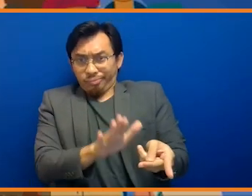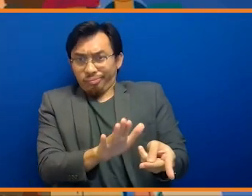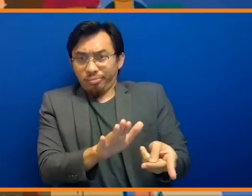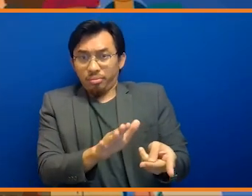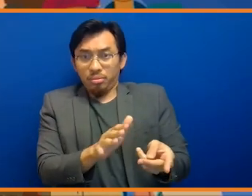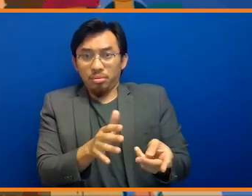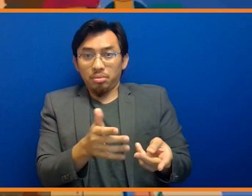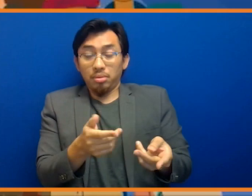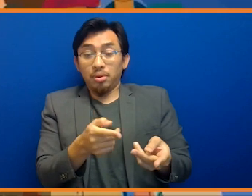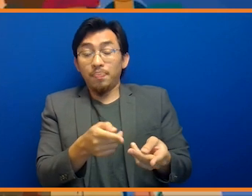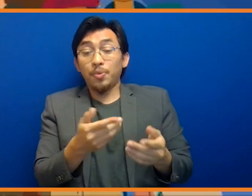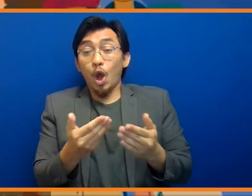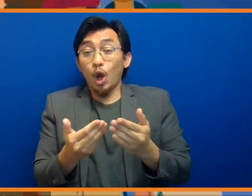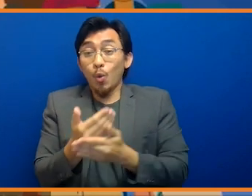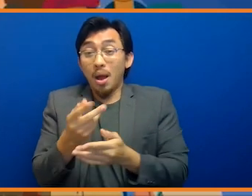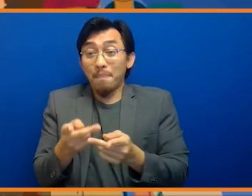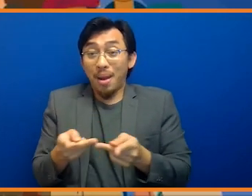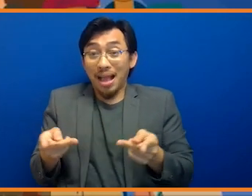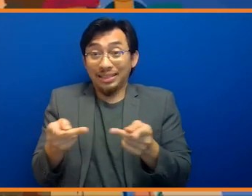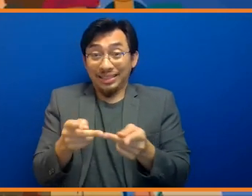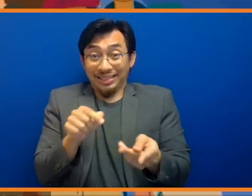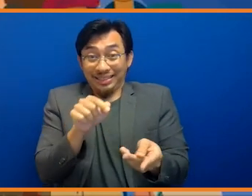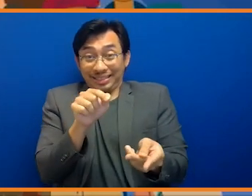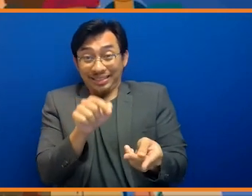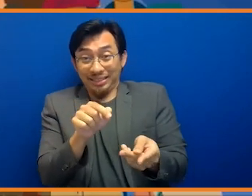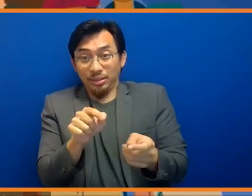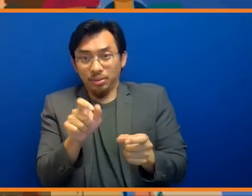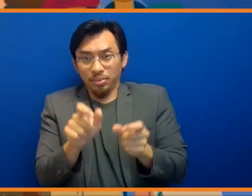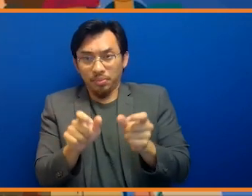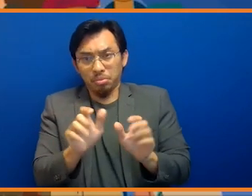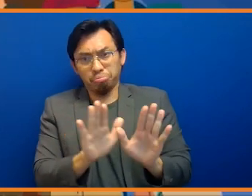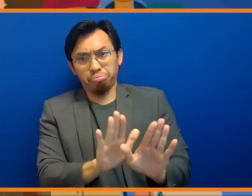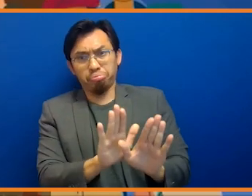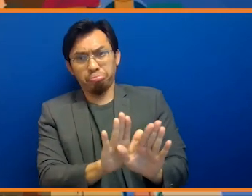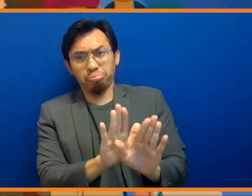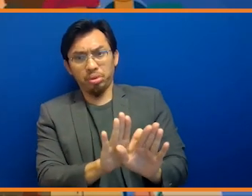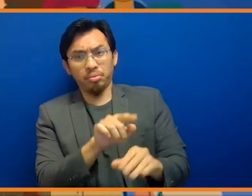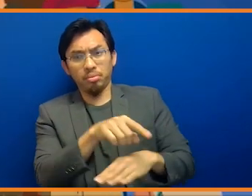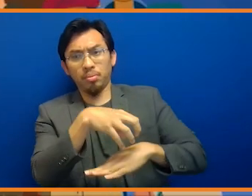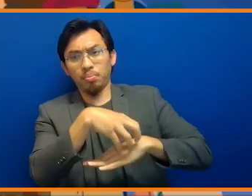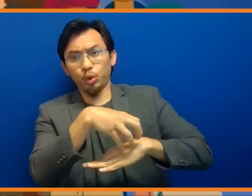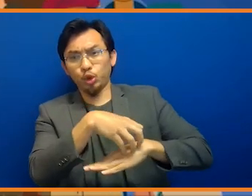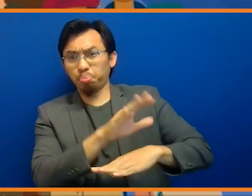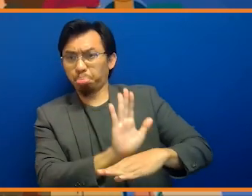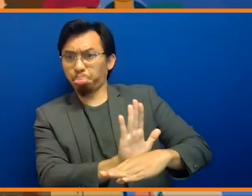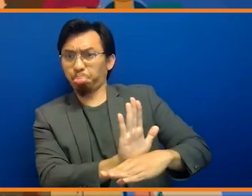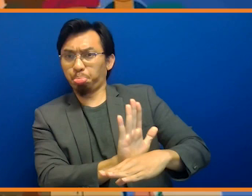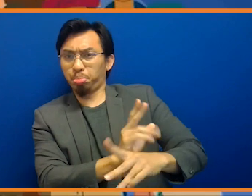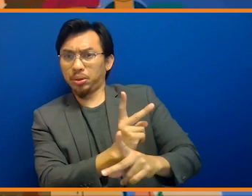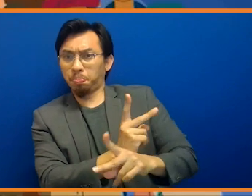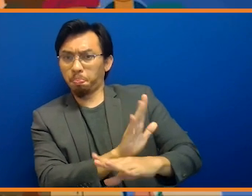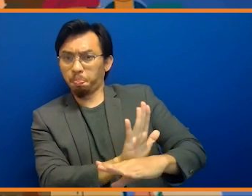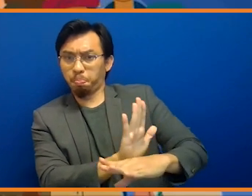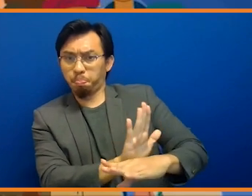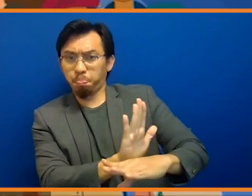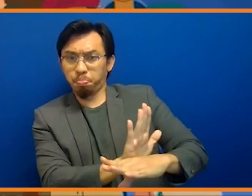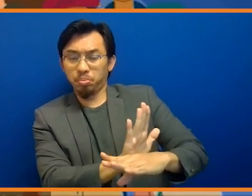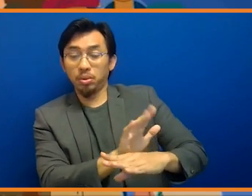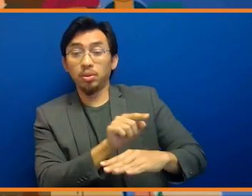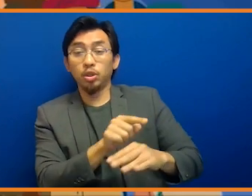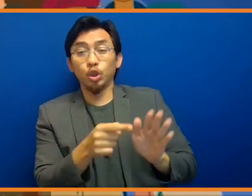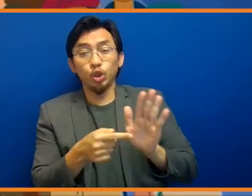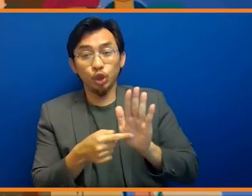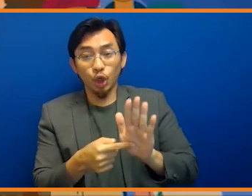that new place. Yeah, landing there, and the people preserve that mosque dome to